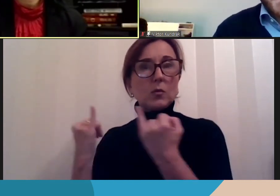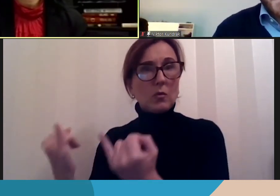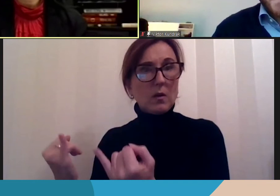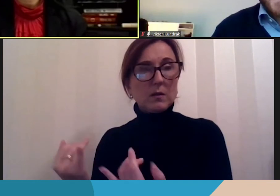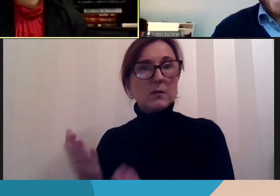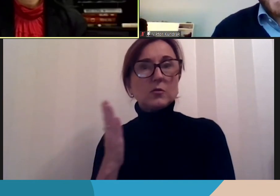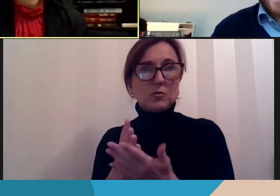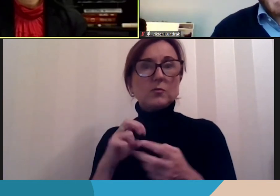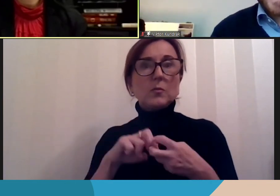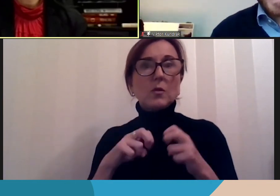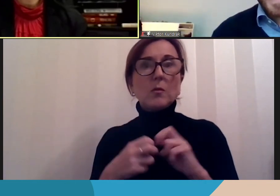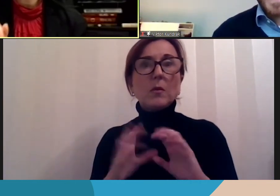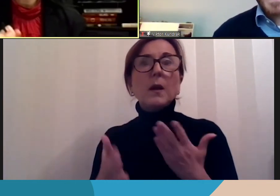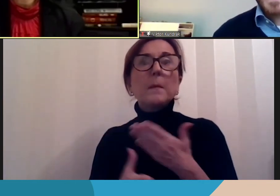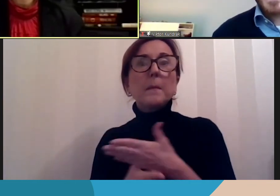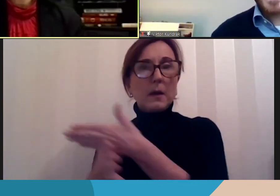Thank you, Mr.